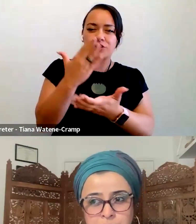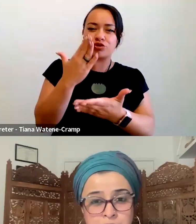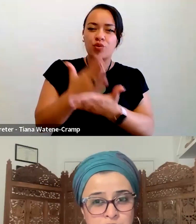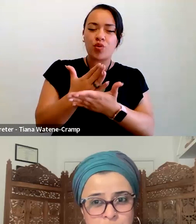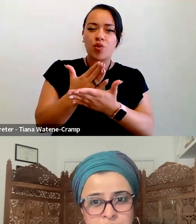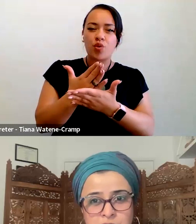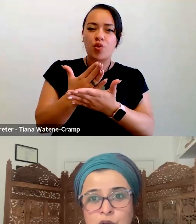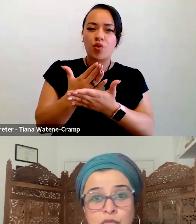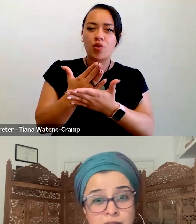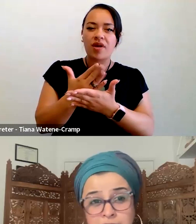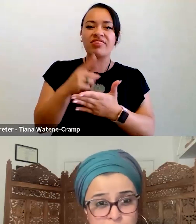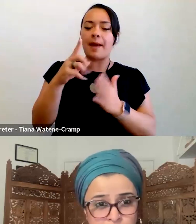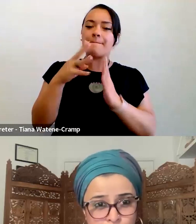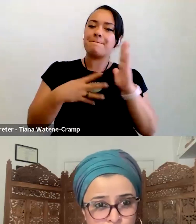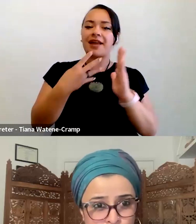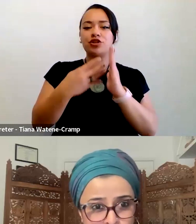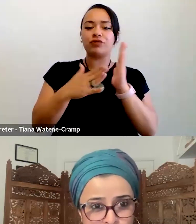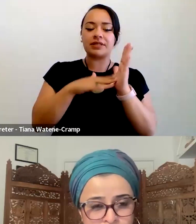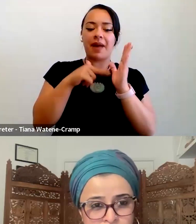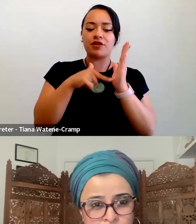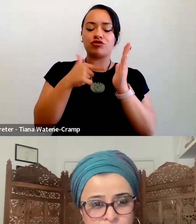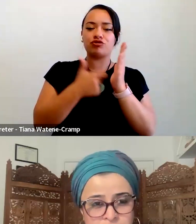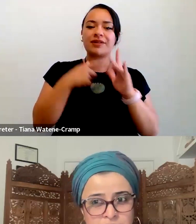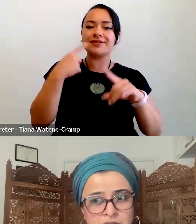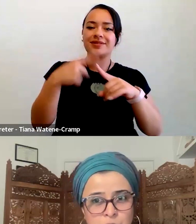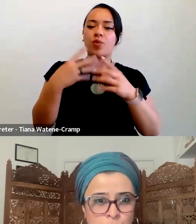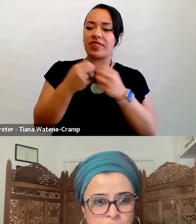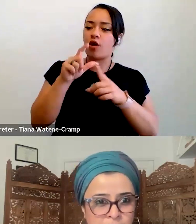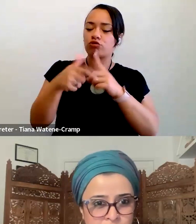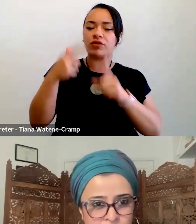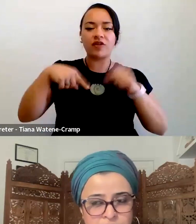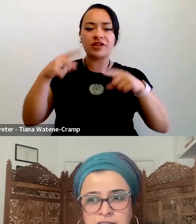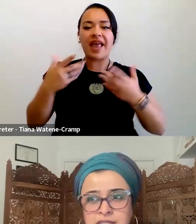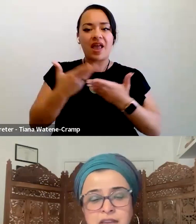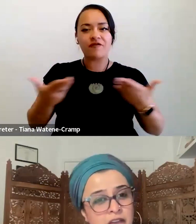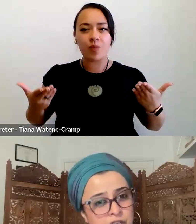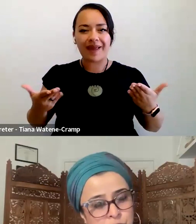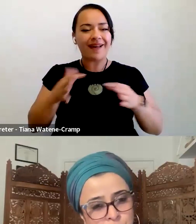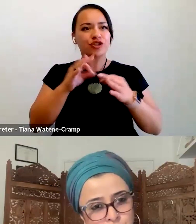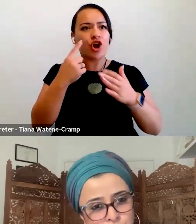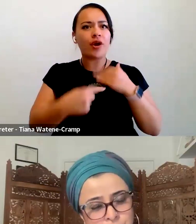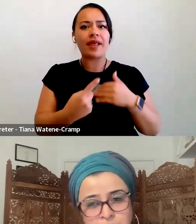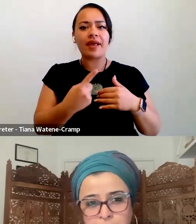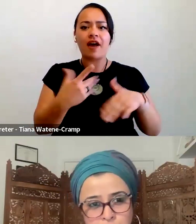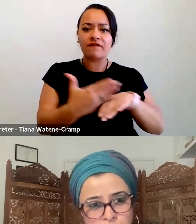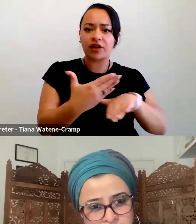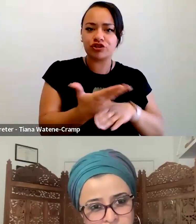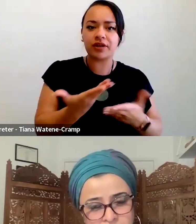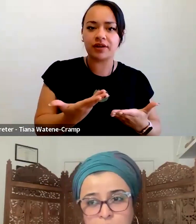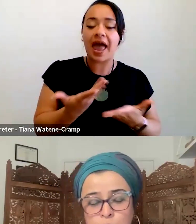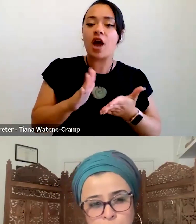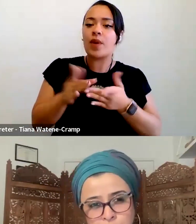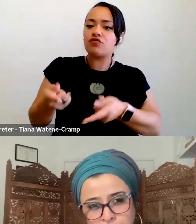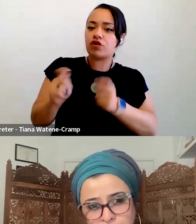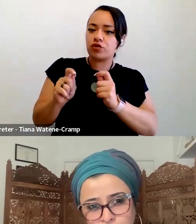diverse matrix over aspects of what you do everywhere. It's not just when we have a function, it's how do we recruit? How do we